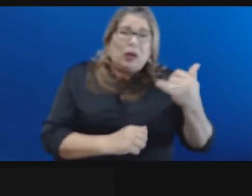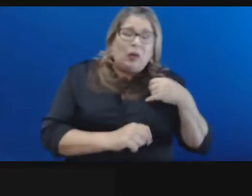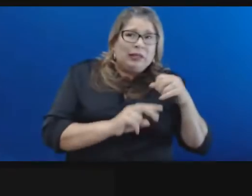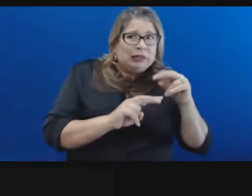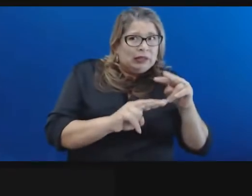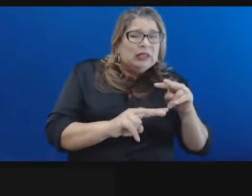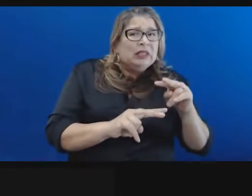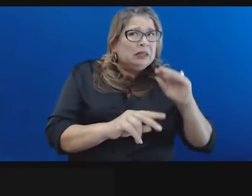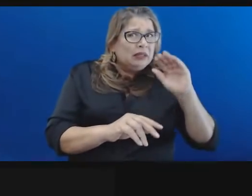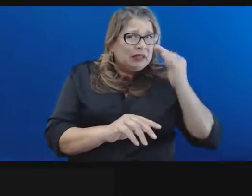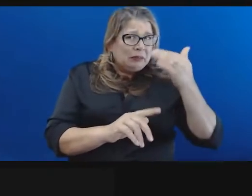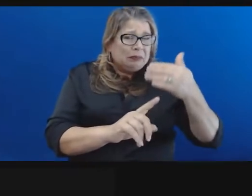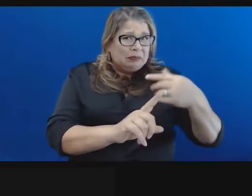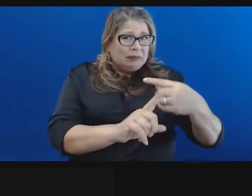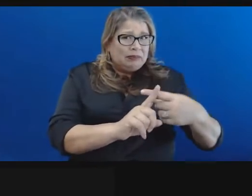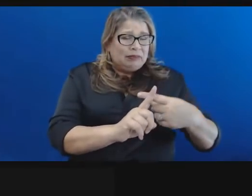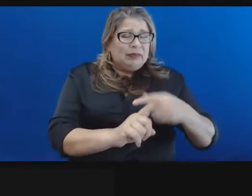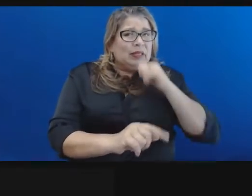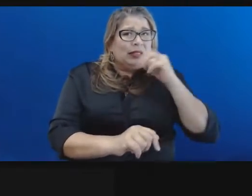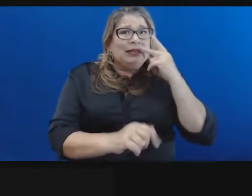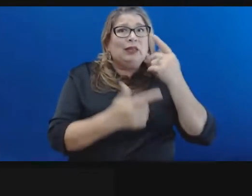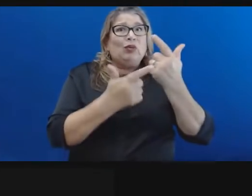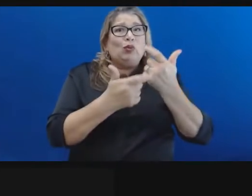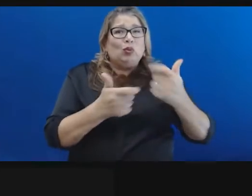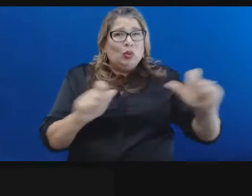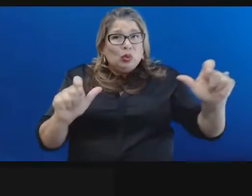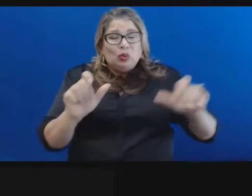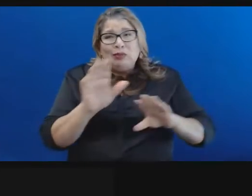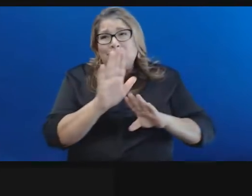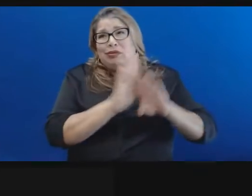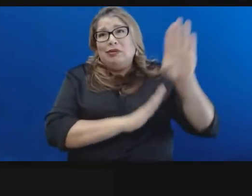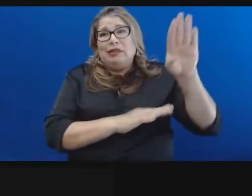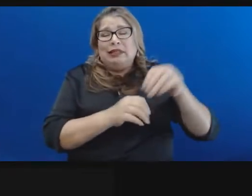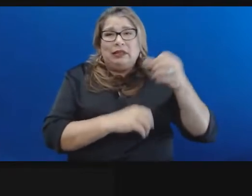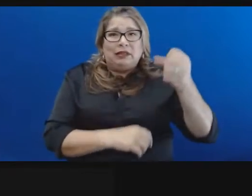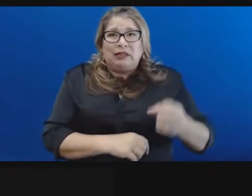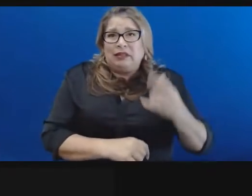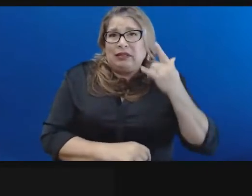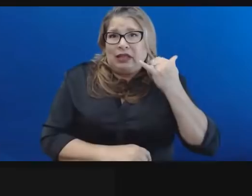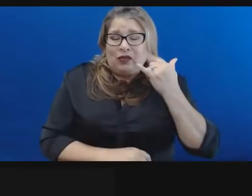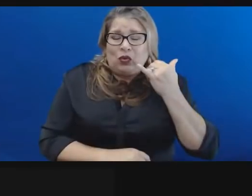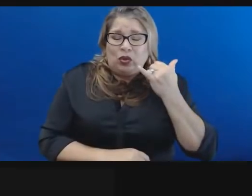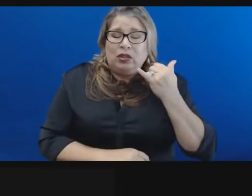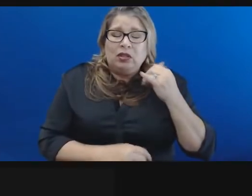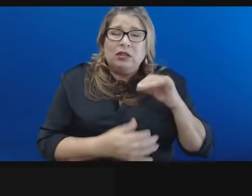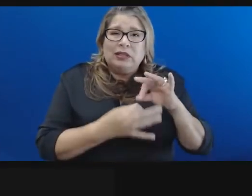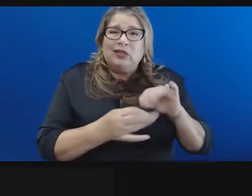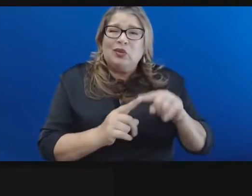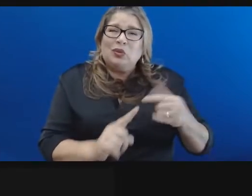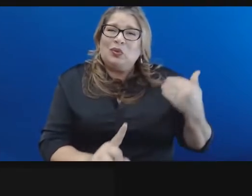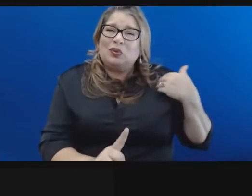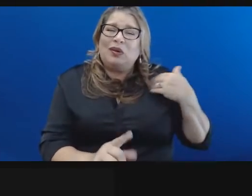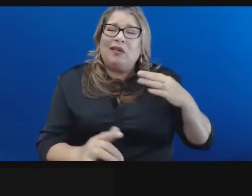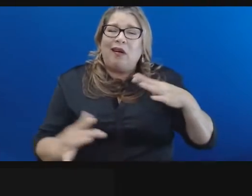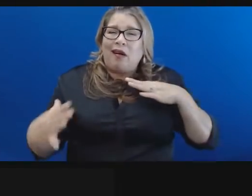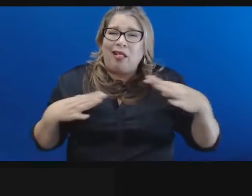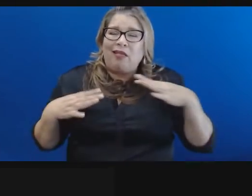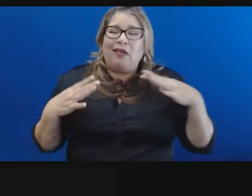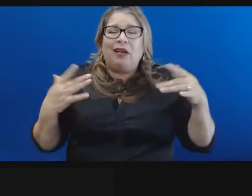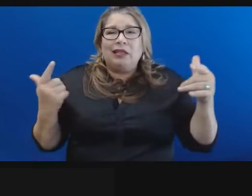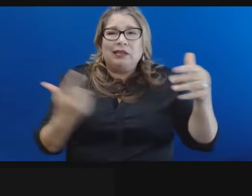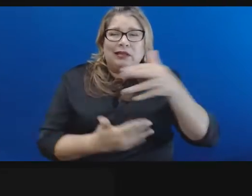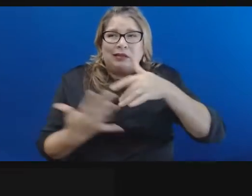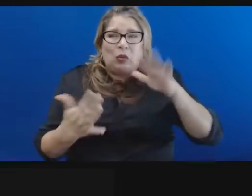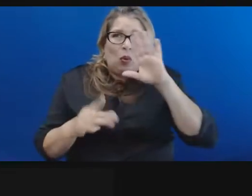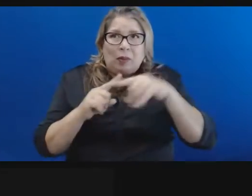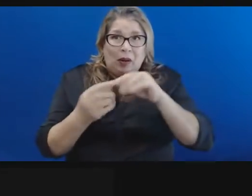an increase in Southern California and other parts of the state as it relates to the holiday activities and surge.